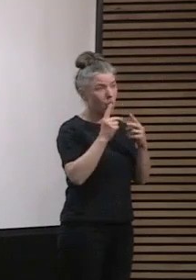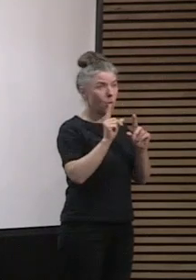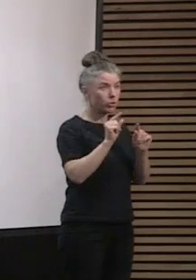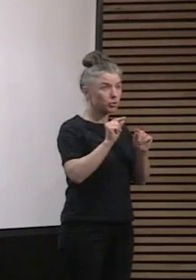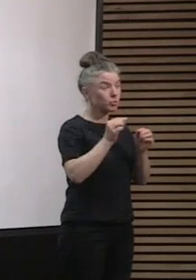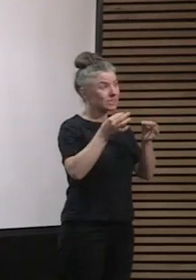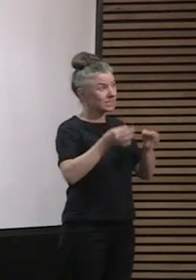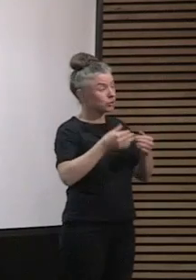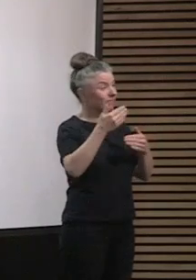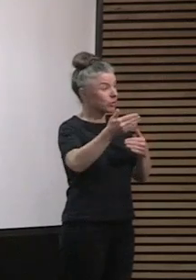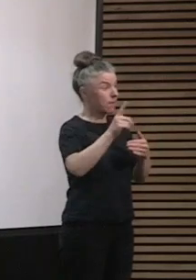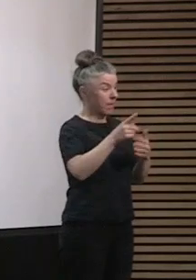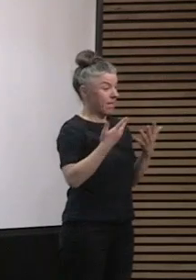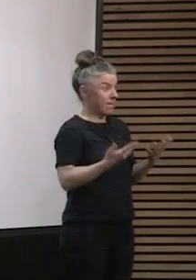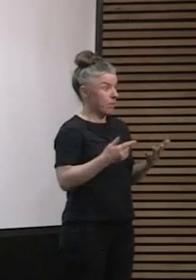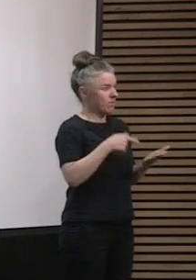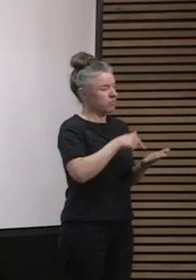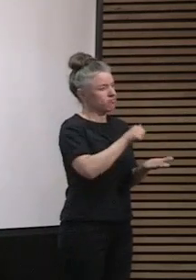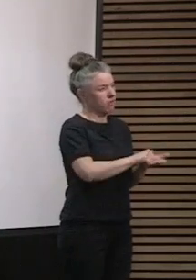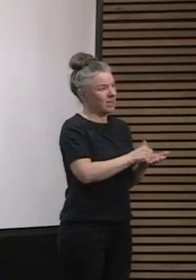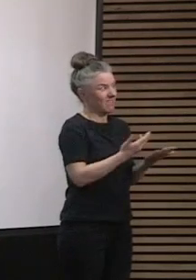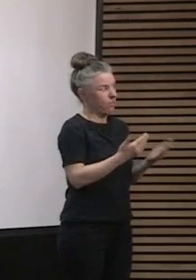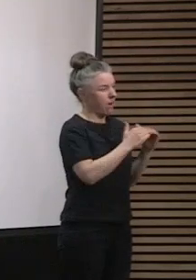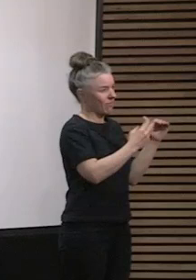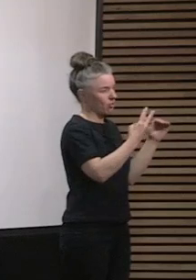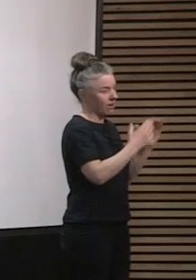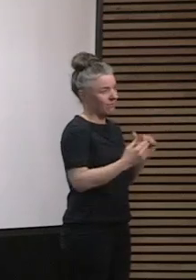that's right for this particular set of restrictions.